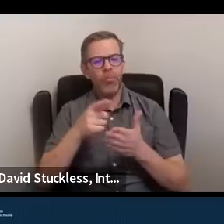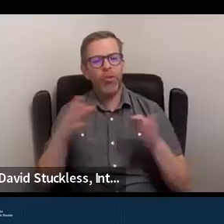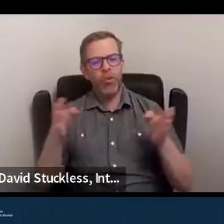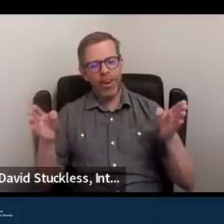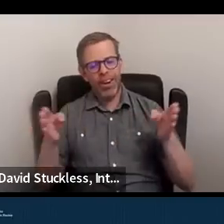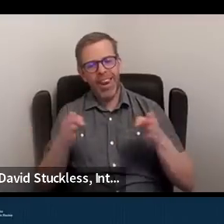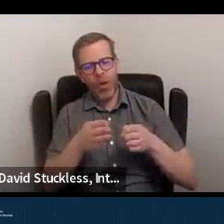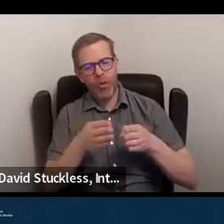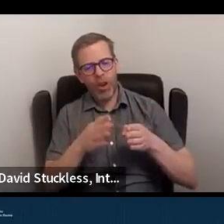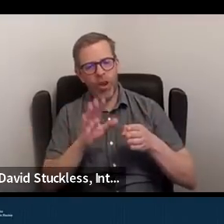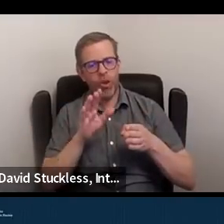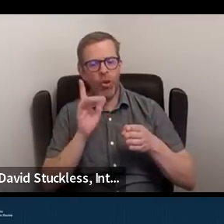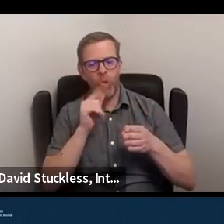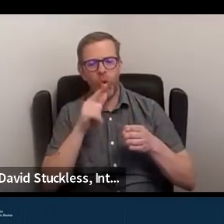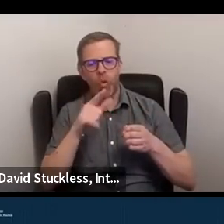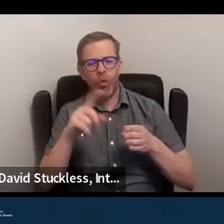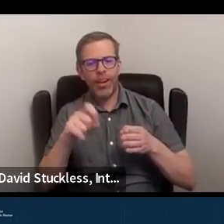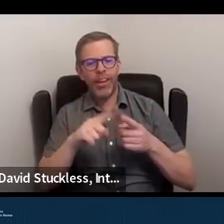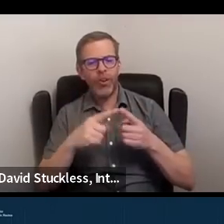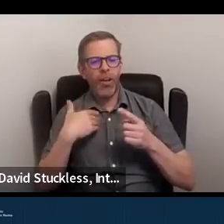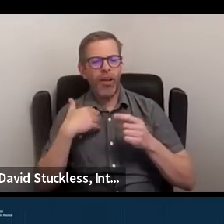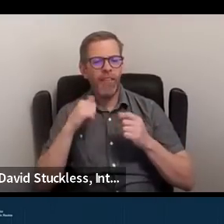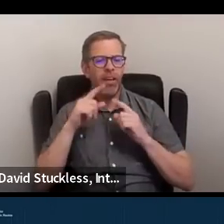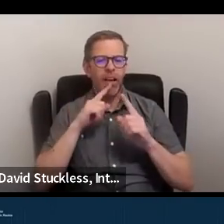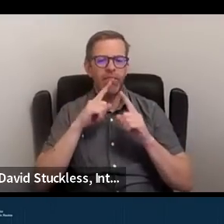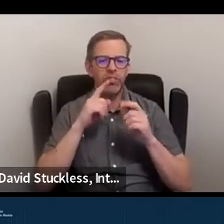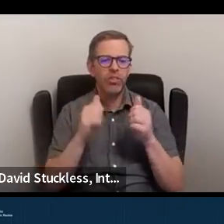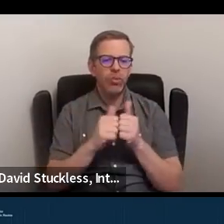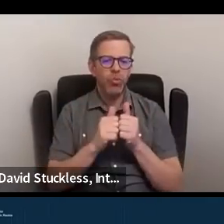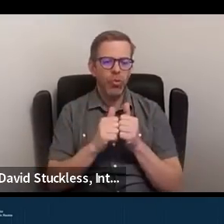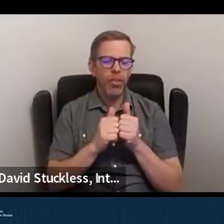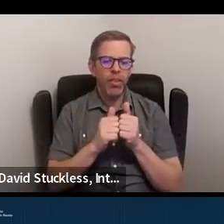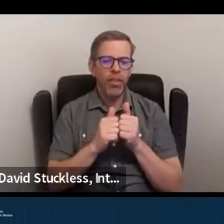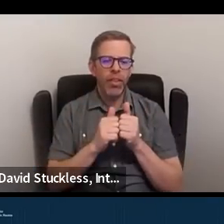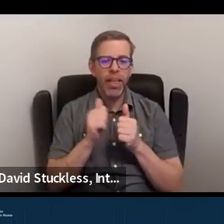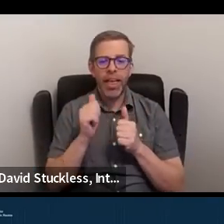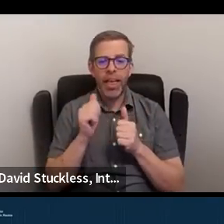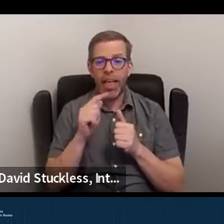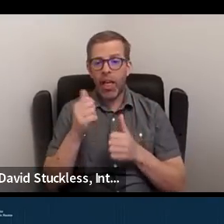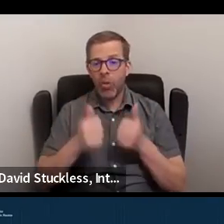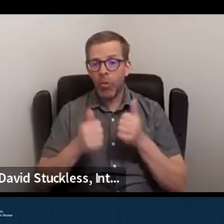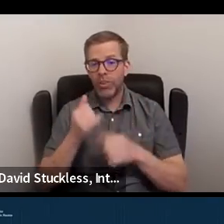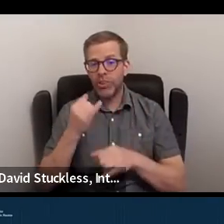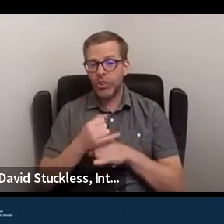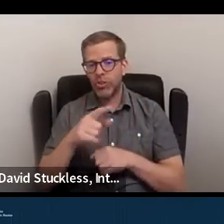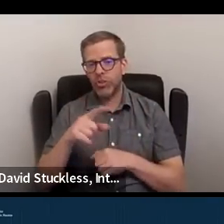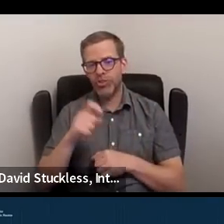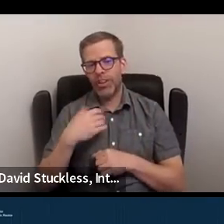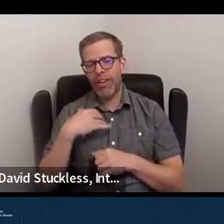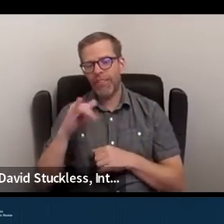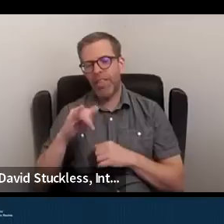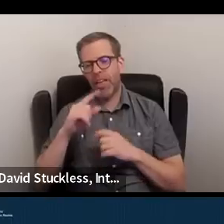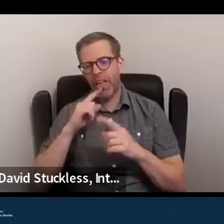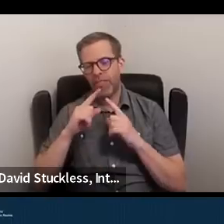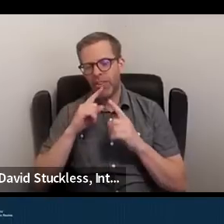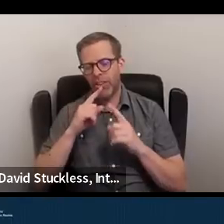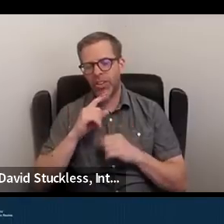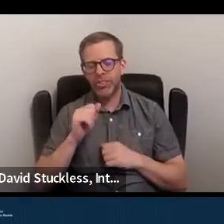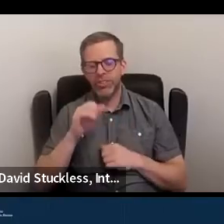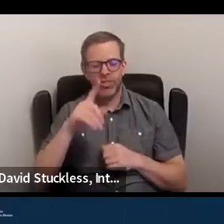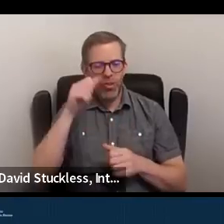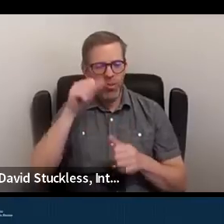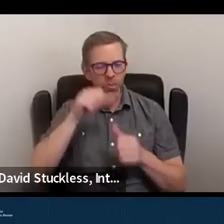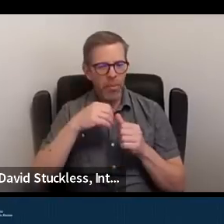down your who you need to have a conversation with, at which institute you need to have that conversation. So remember,